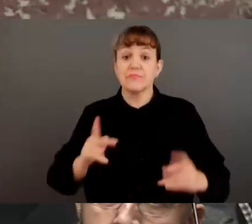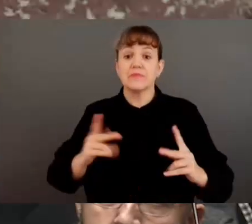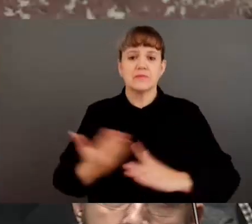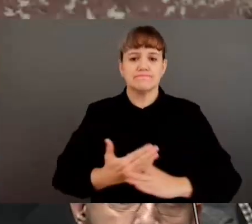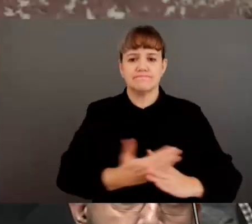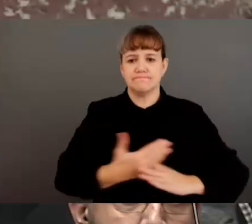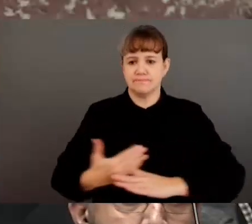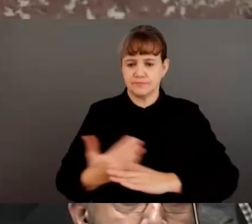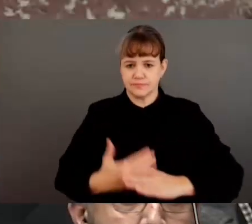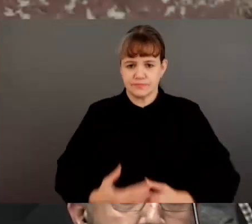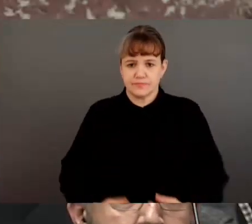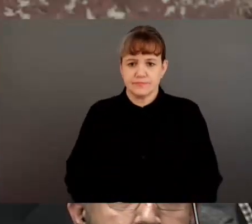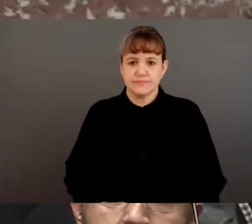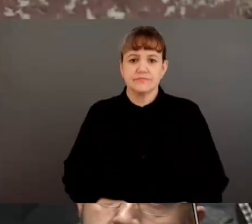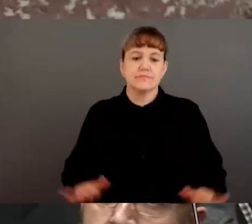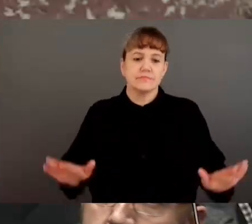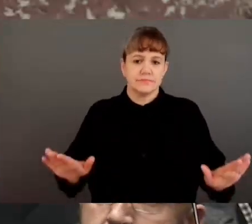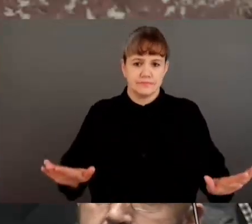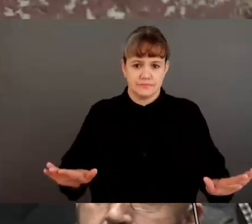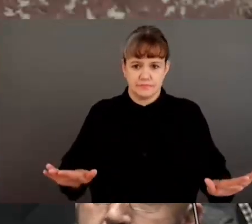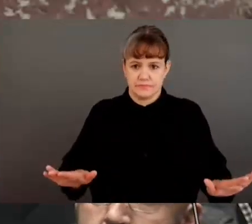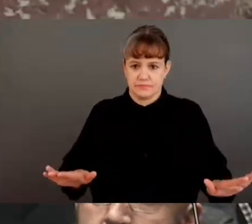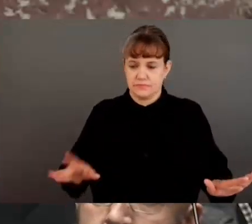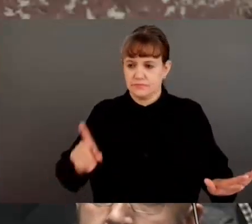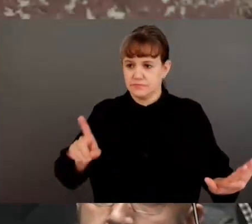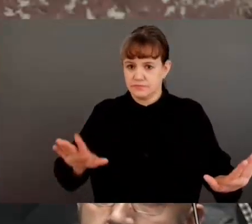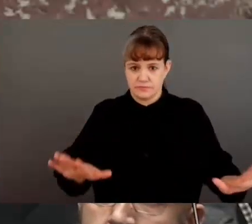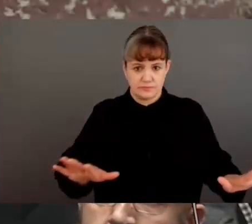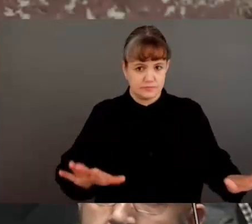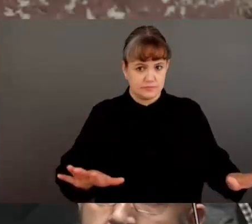Member, shh, please continue. Thank you.